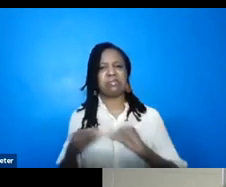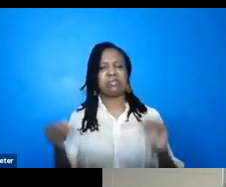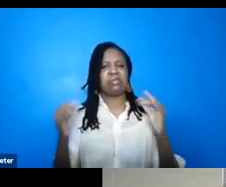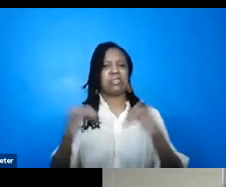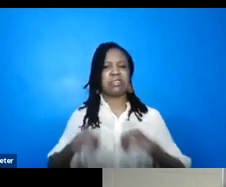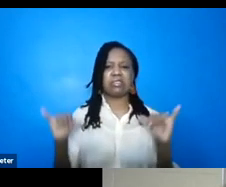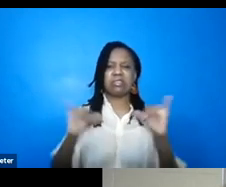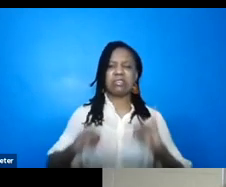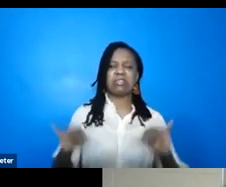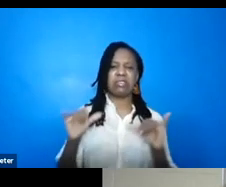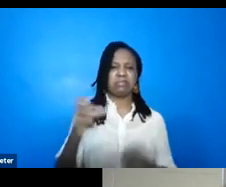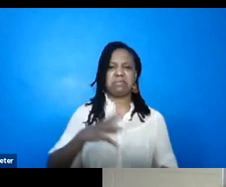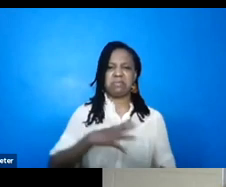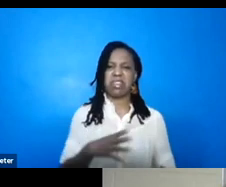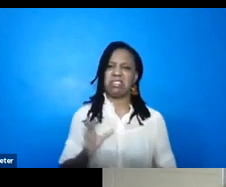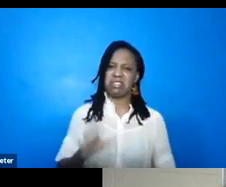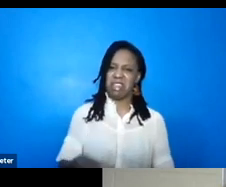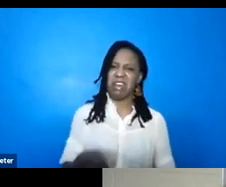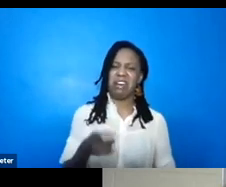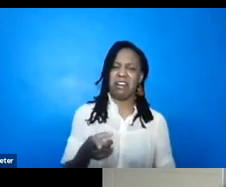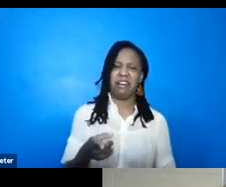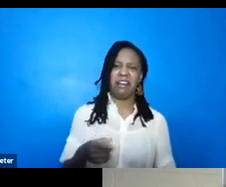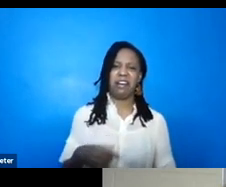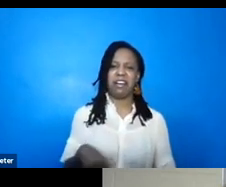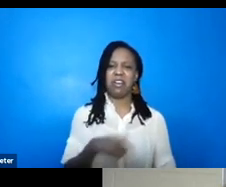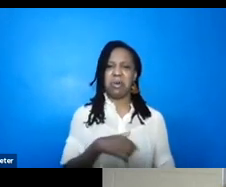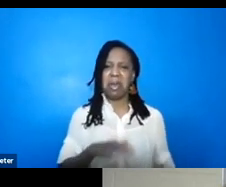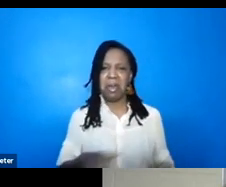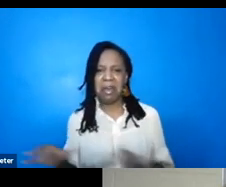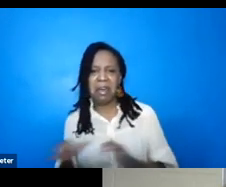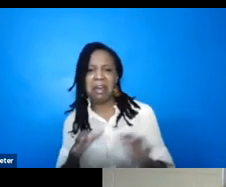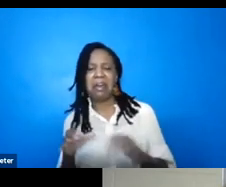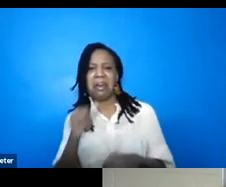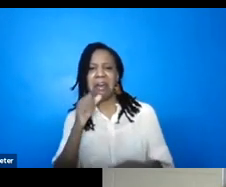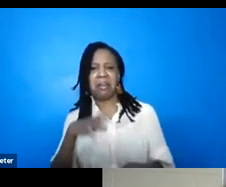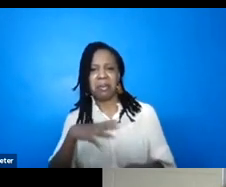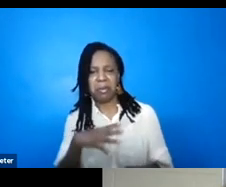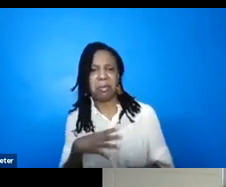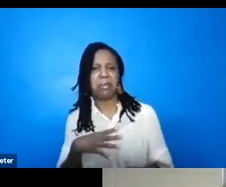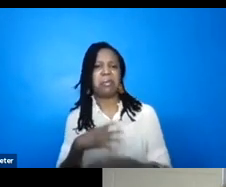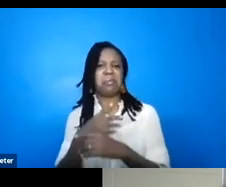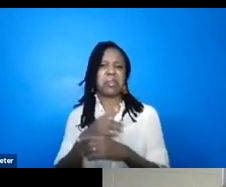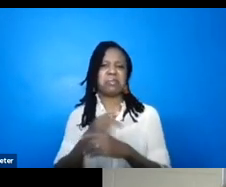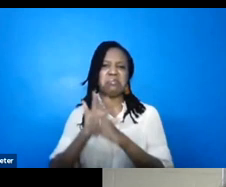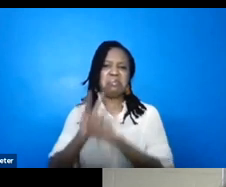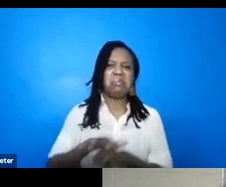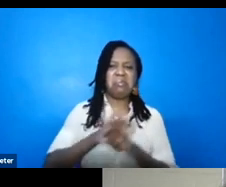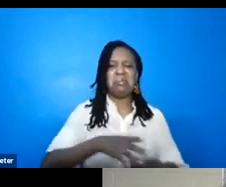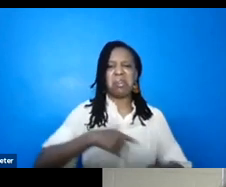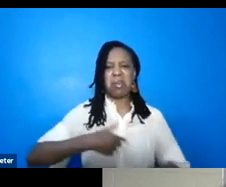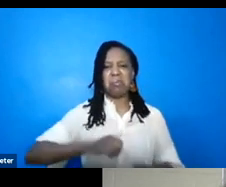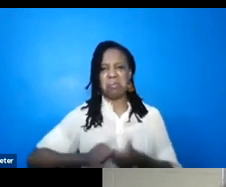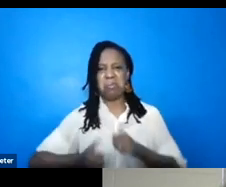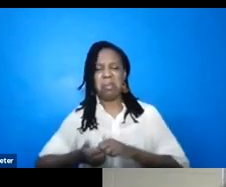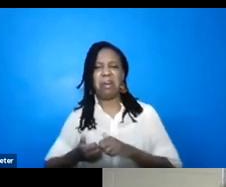how men act and how we behave and how we deal with women and how we deal with problems is always aggressive. No music that I've